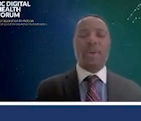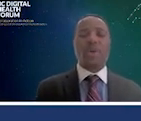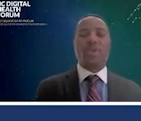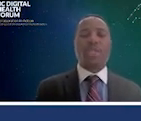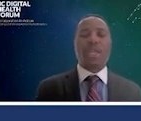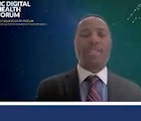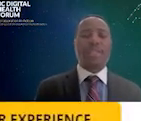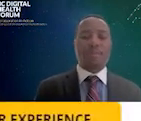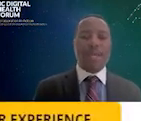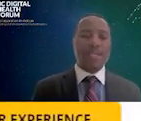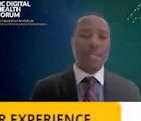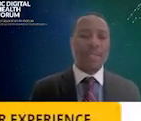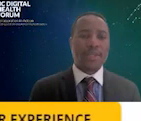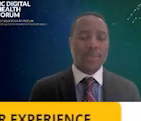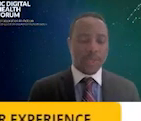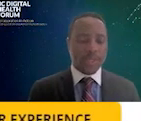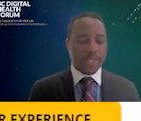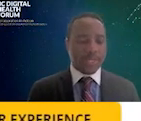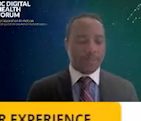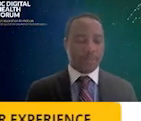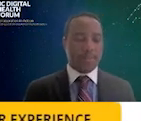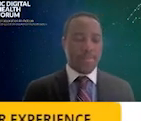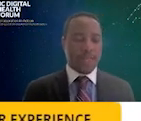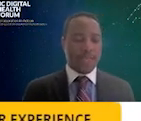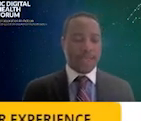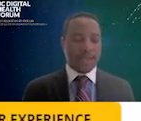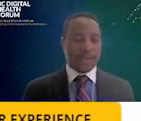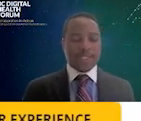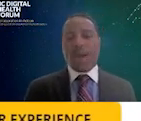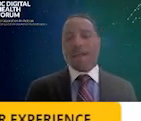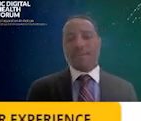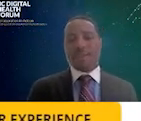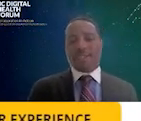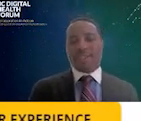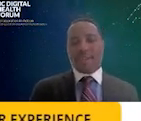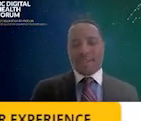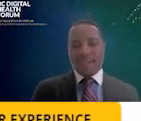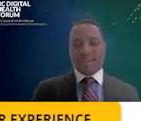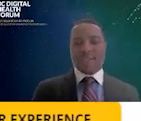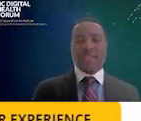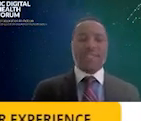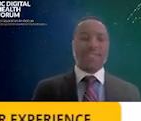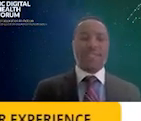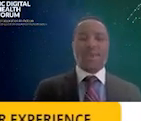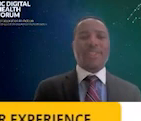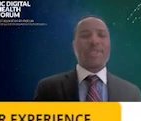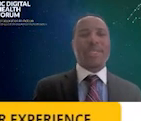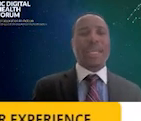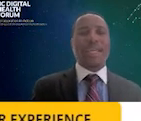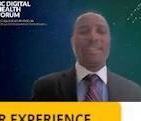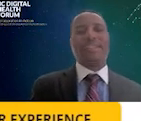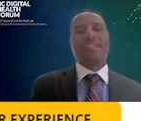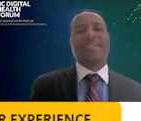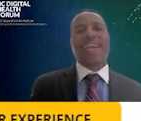us understand the capacity within the system. So having done this, the